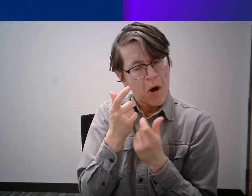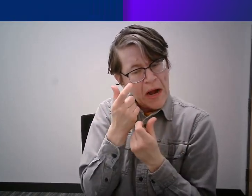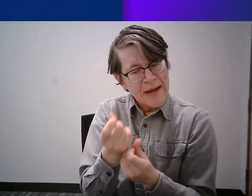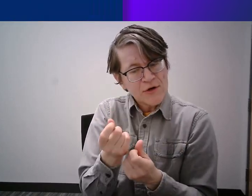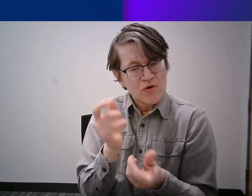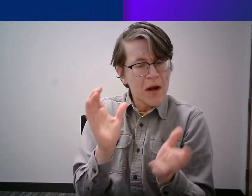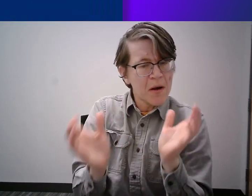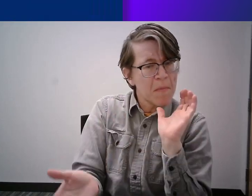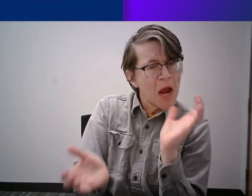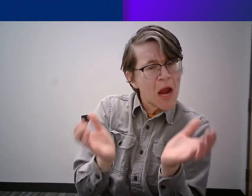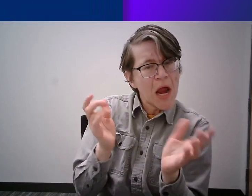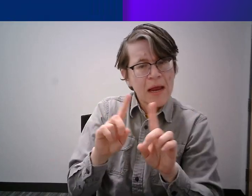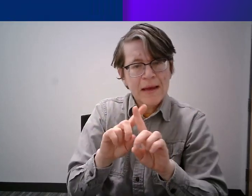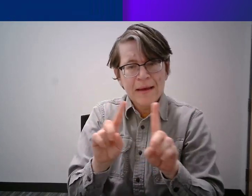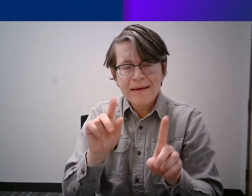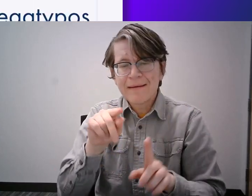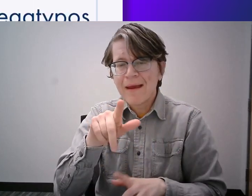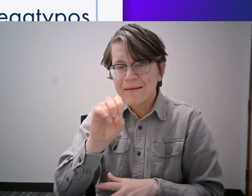typefaces.